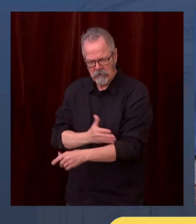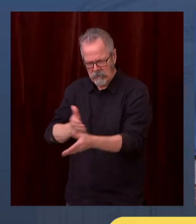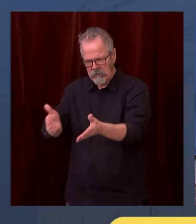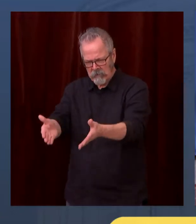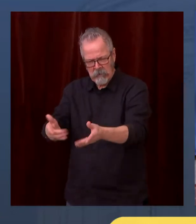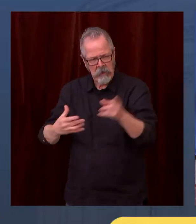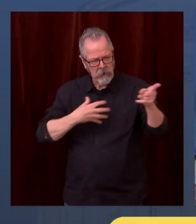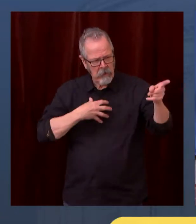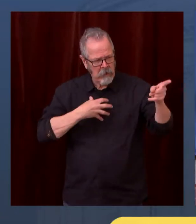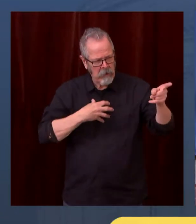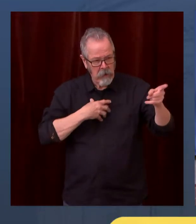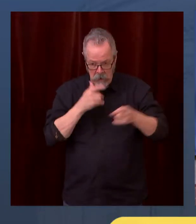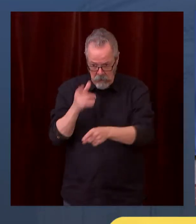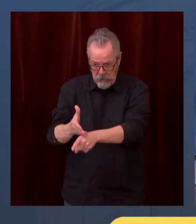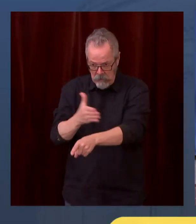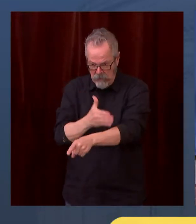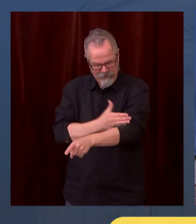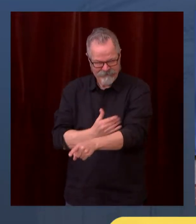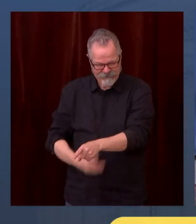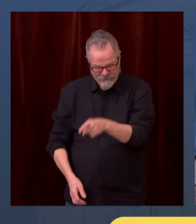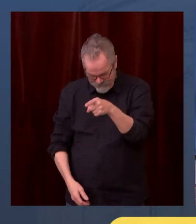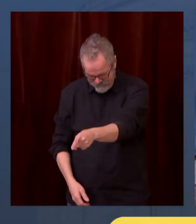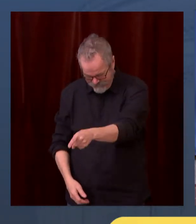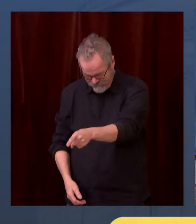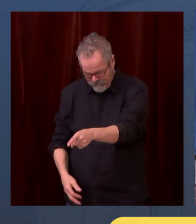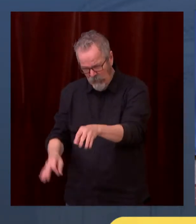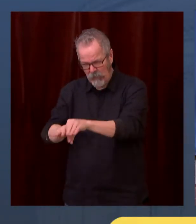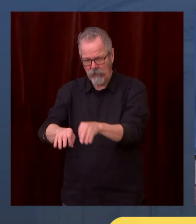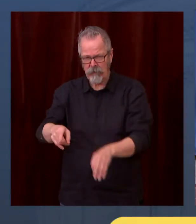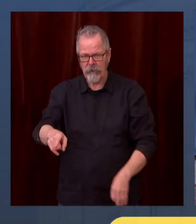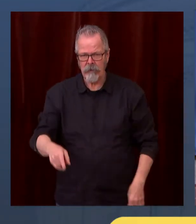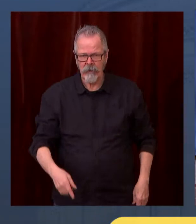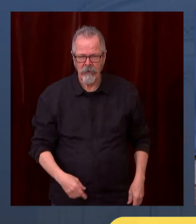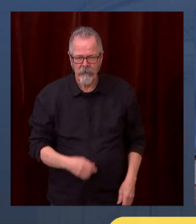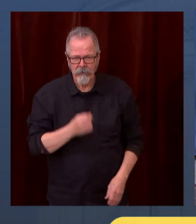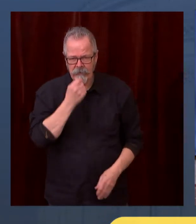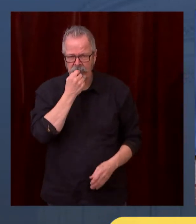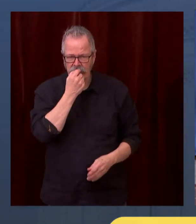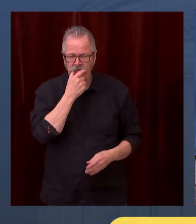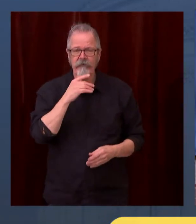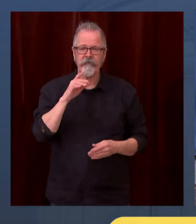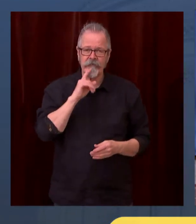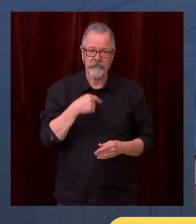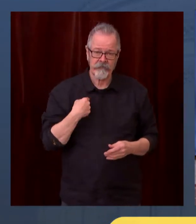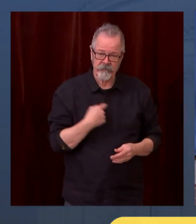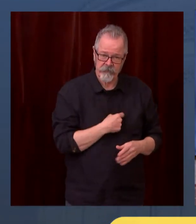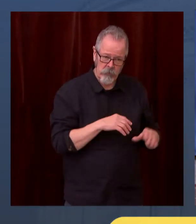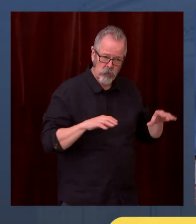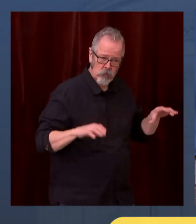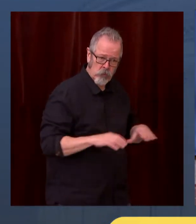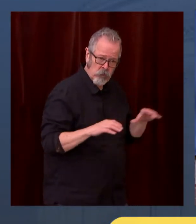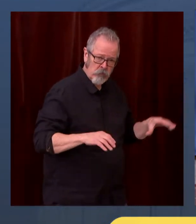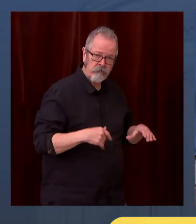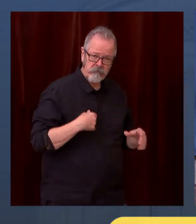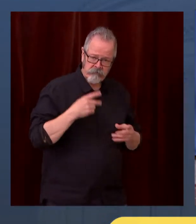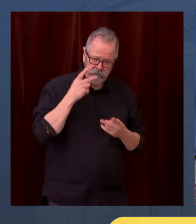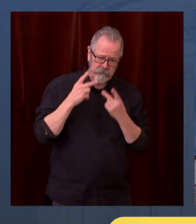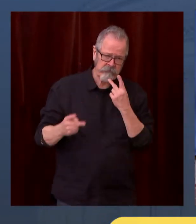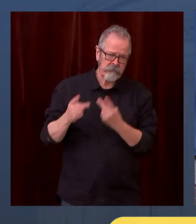are extremely gratifying in that the decisions that we have made, and I'm taking some responsibility for